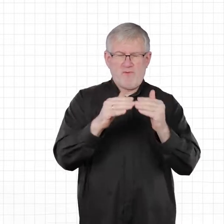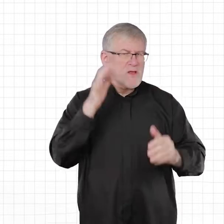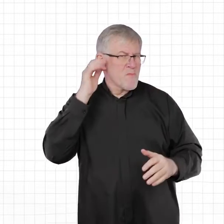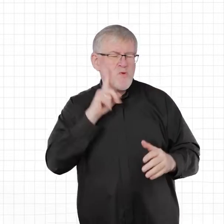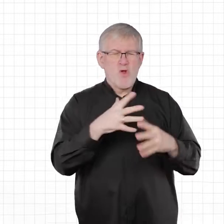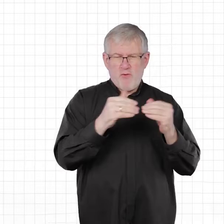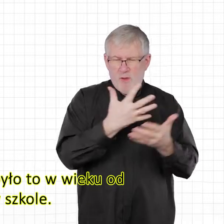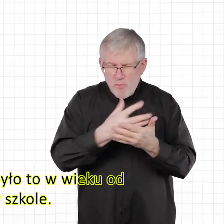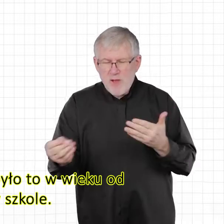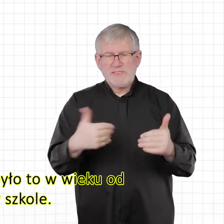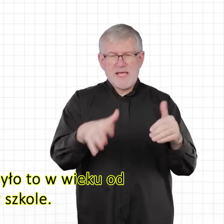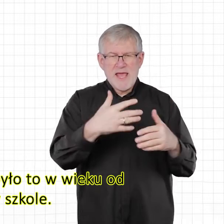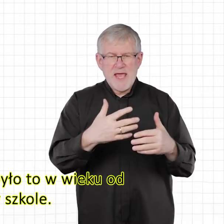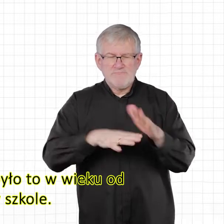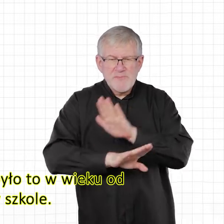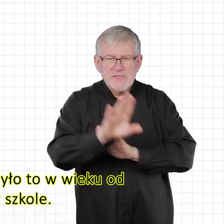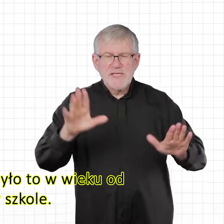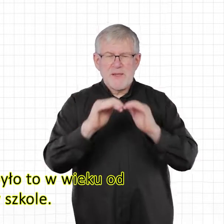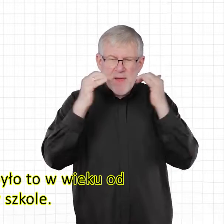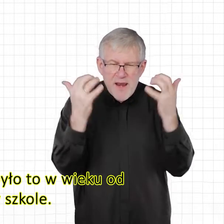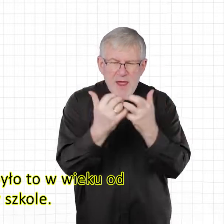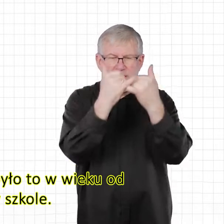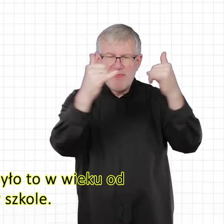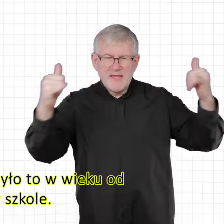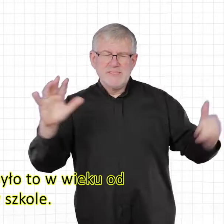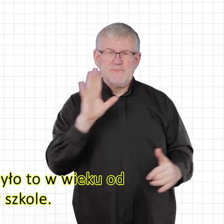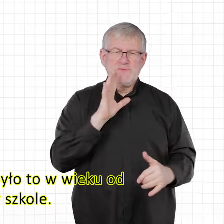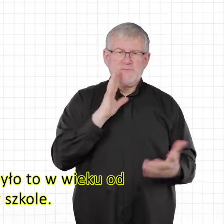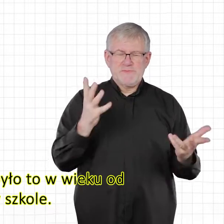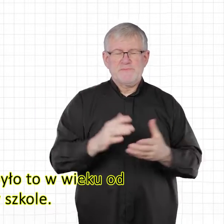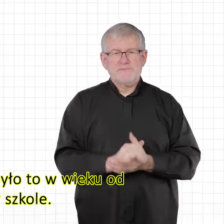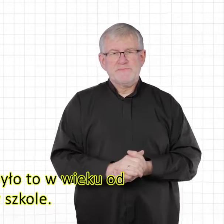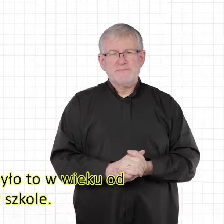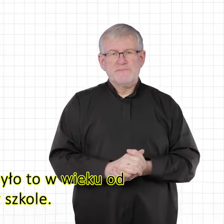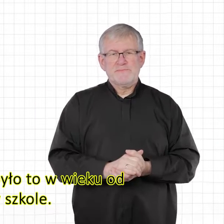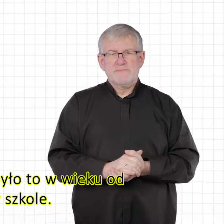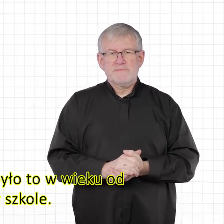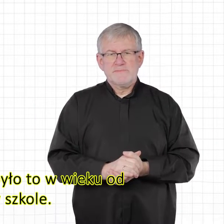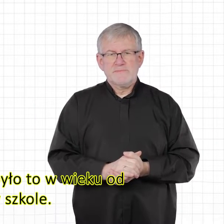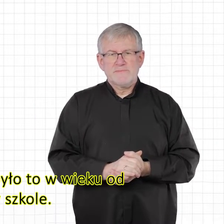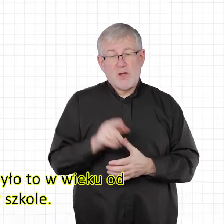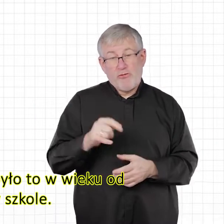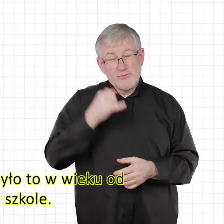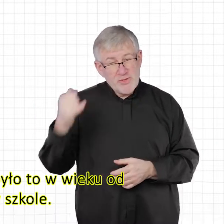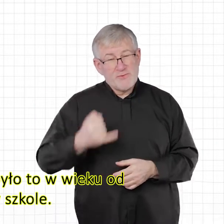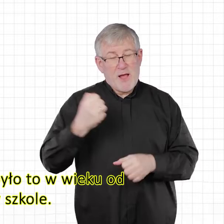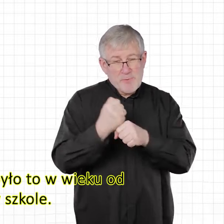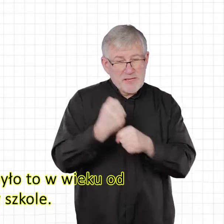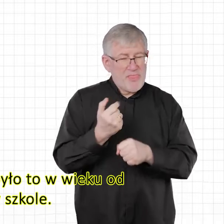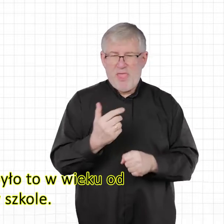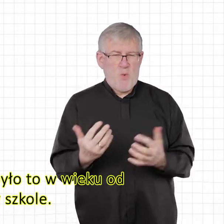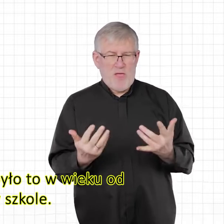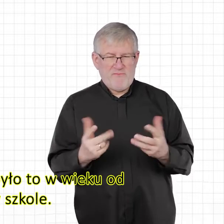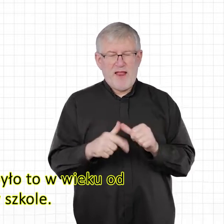goes to university. So basically, when we were doing our secondary education, which from Iceland at that time was between the age of 16 and